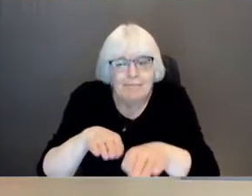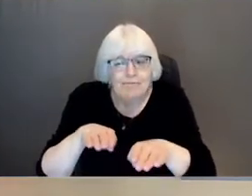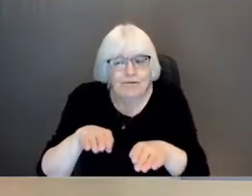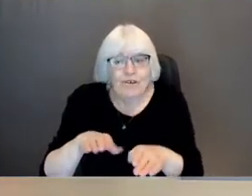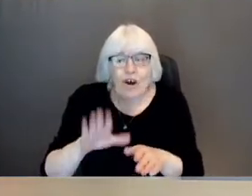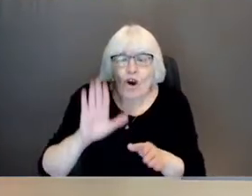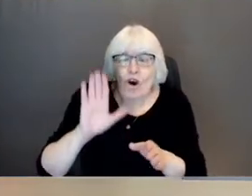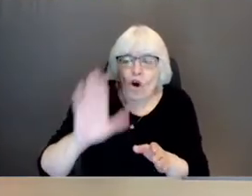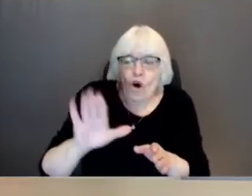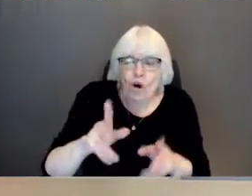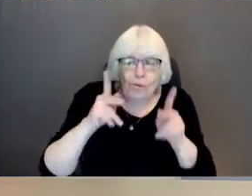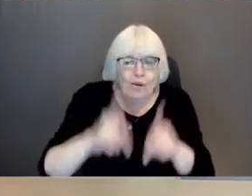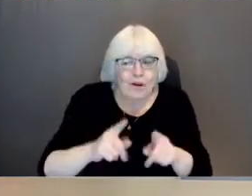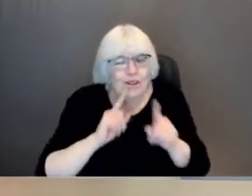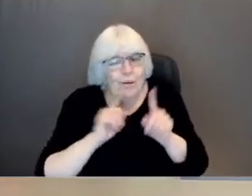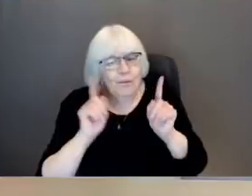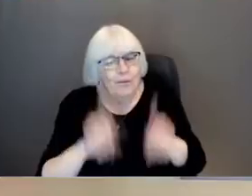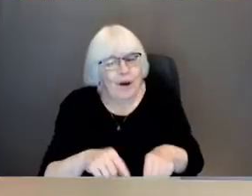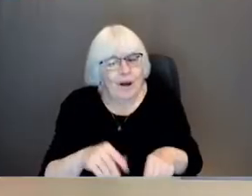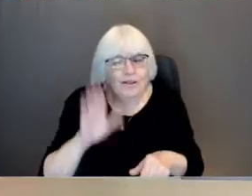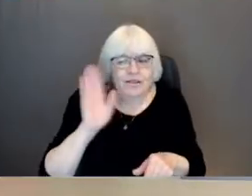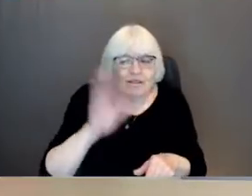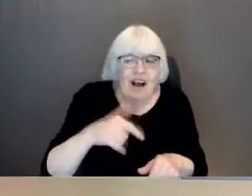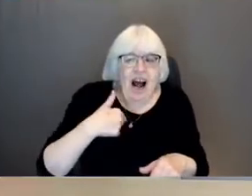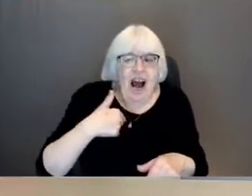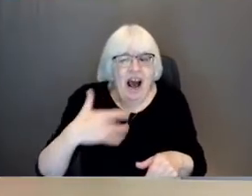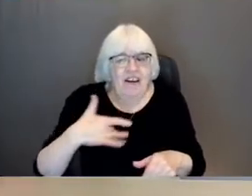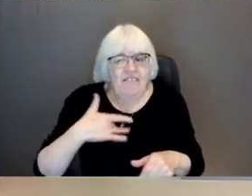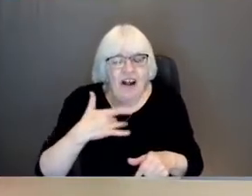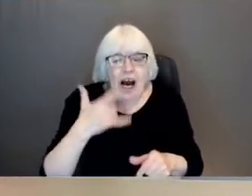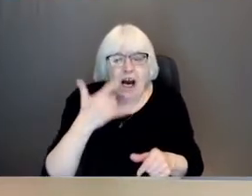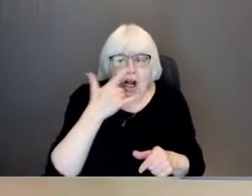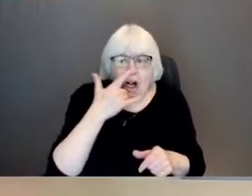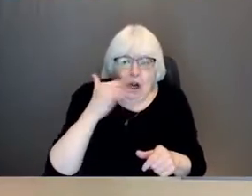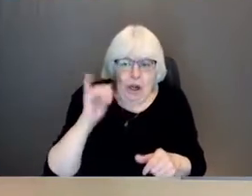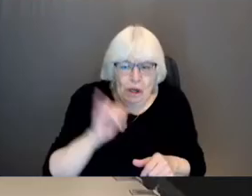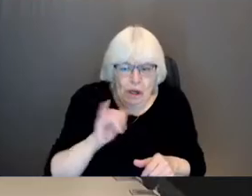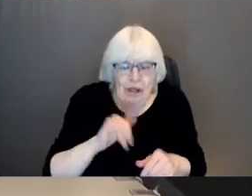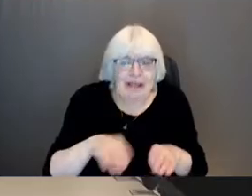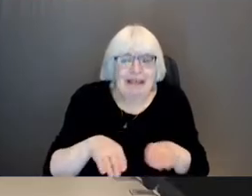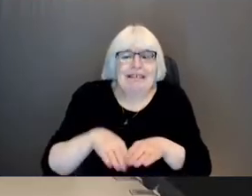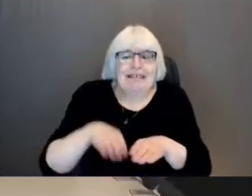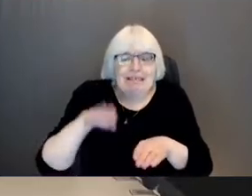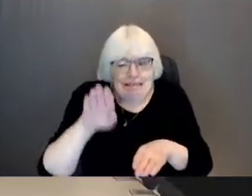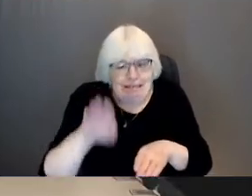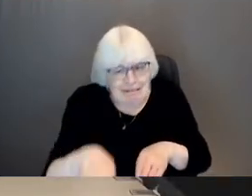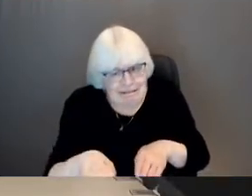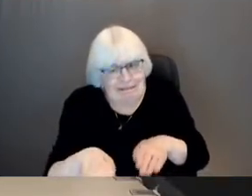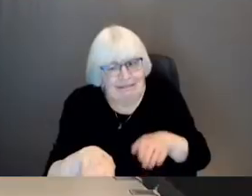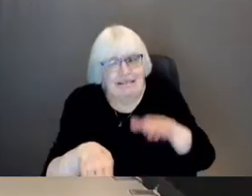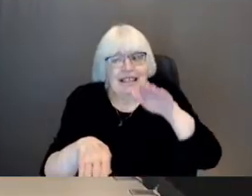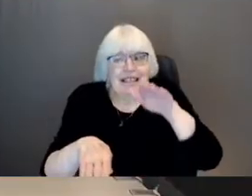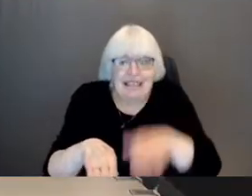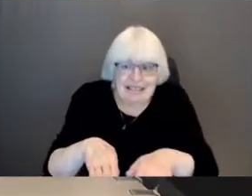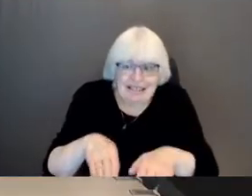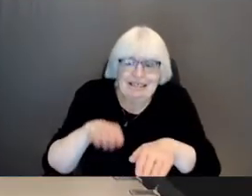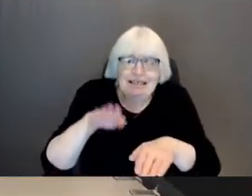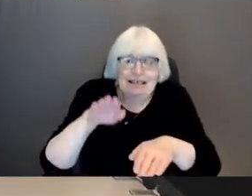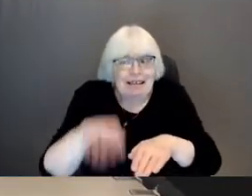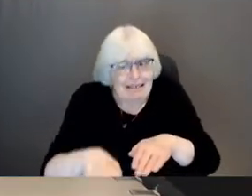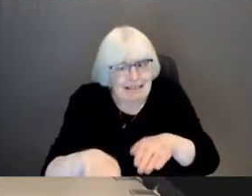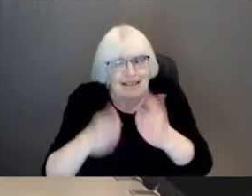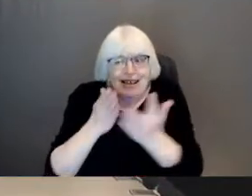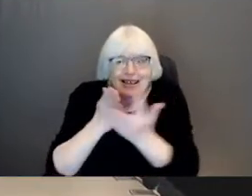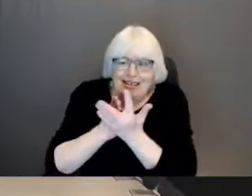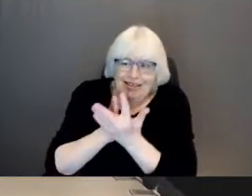let us continue to be patient and kind. Thank you. Thank you, Dr. Morrison. Trudging is a good